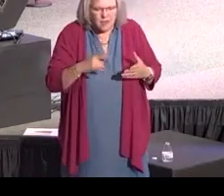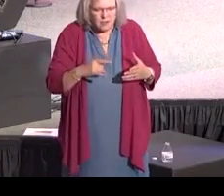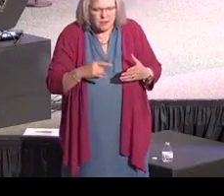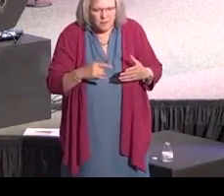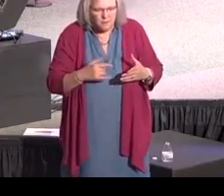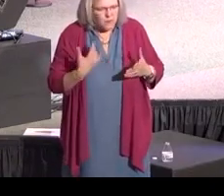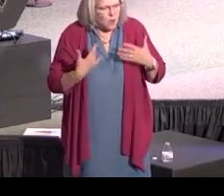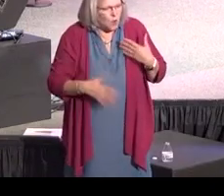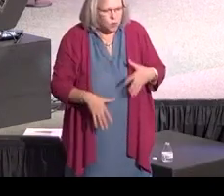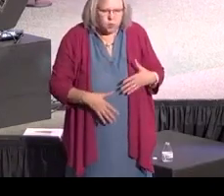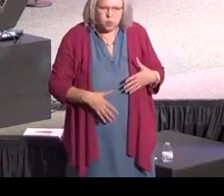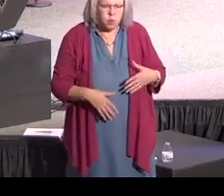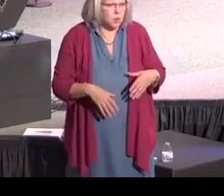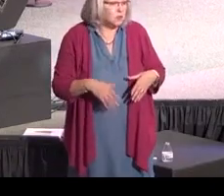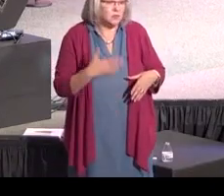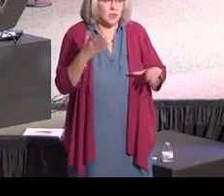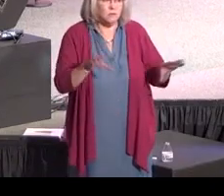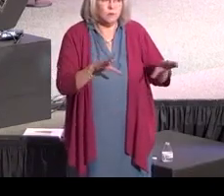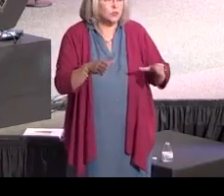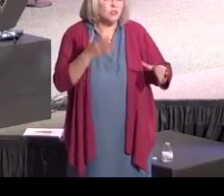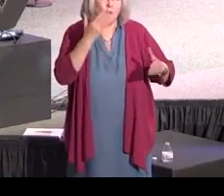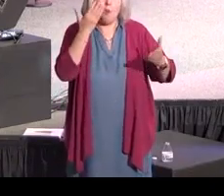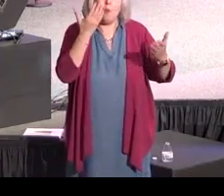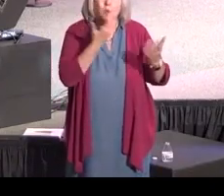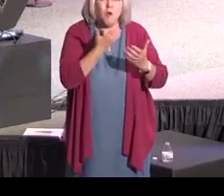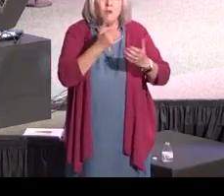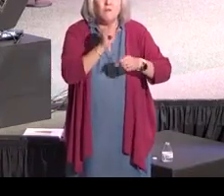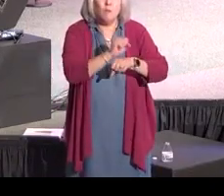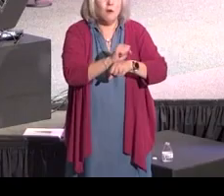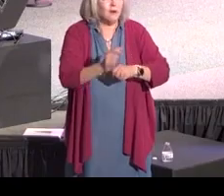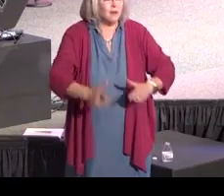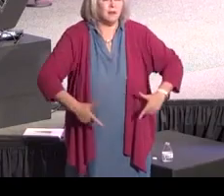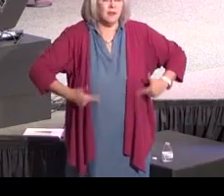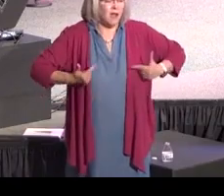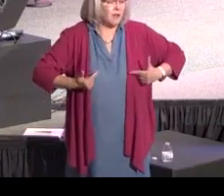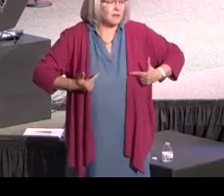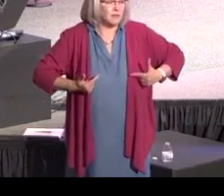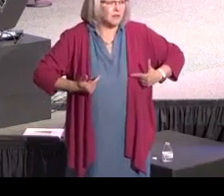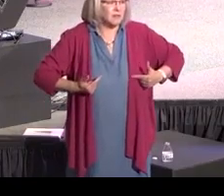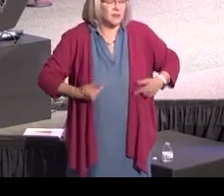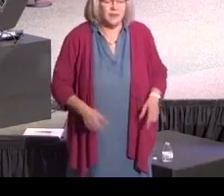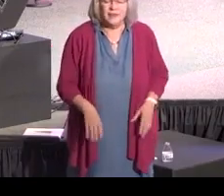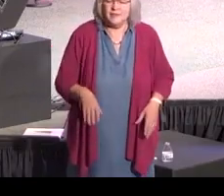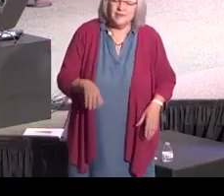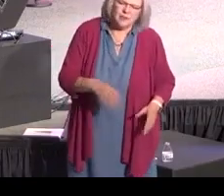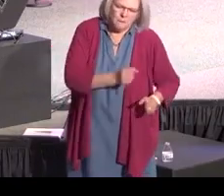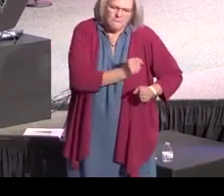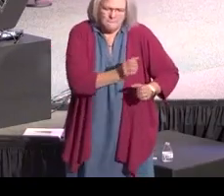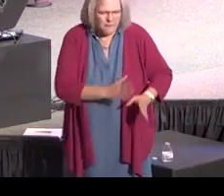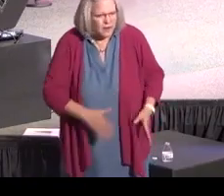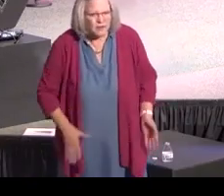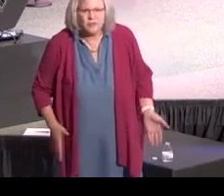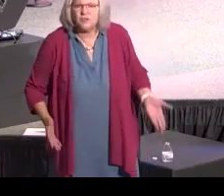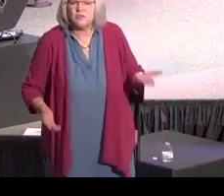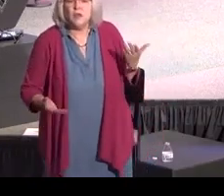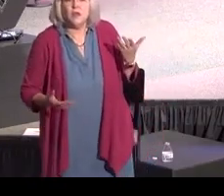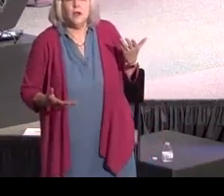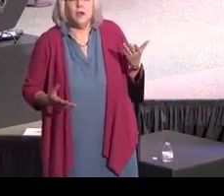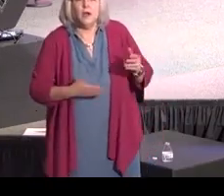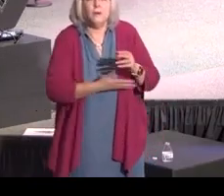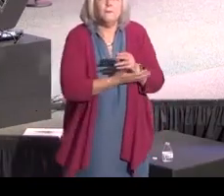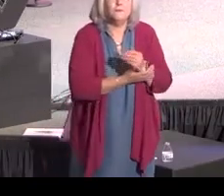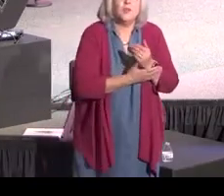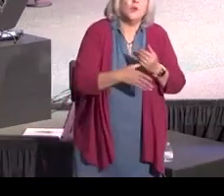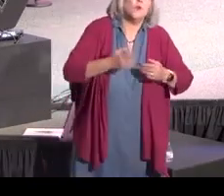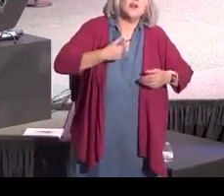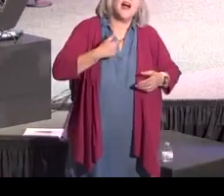of these kids have done incredible things in their lives. Decorated in the military and attained advanced degrees. And what